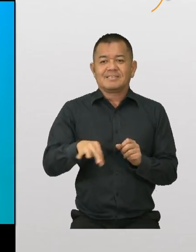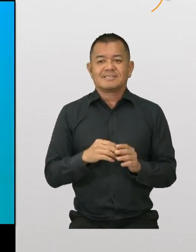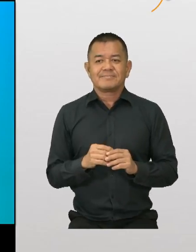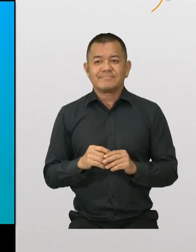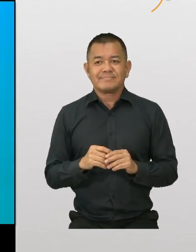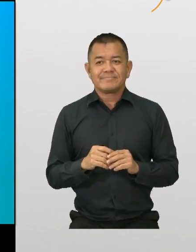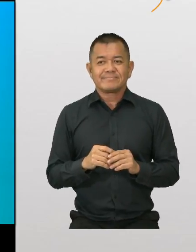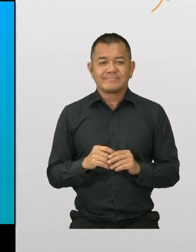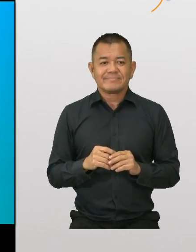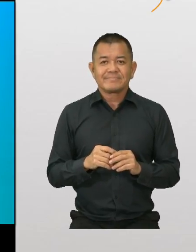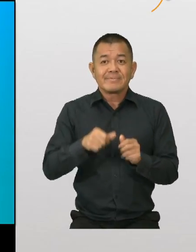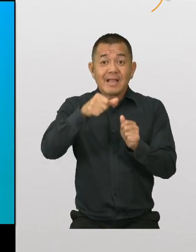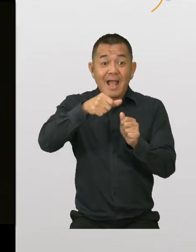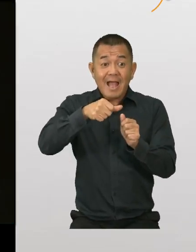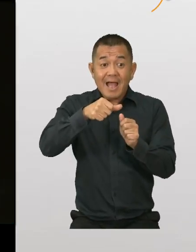Every store must